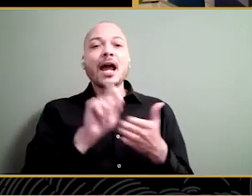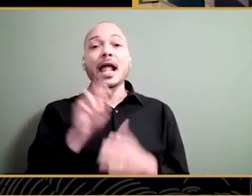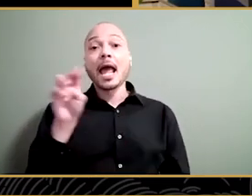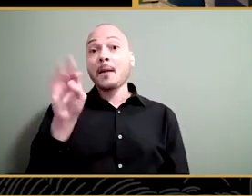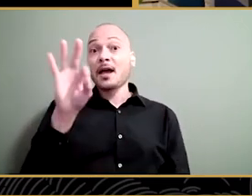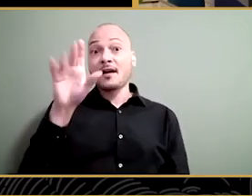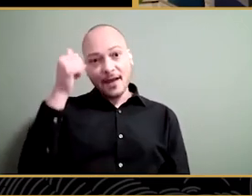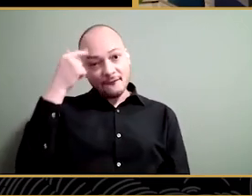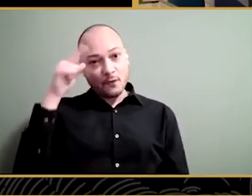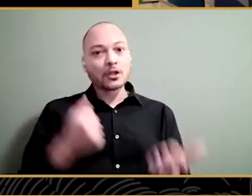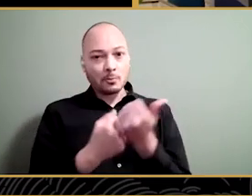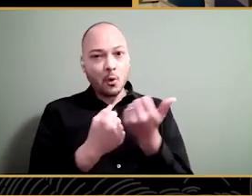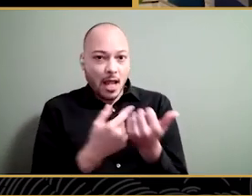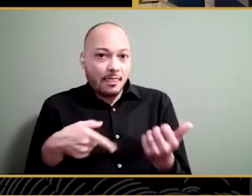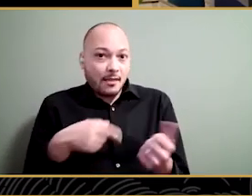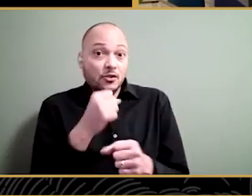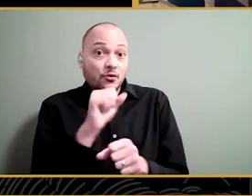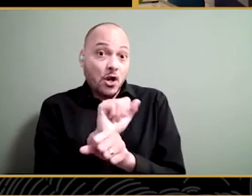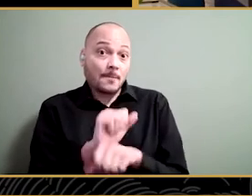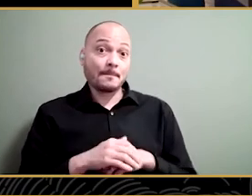MFA For supporting this work